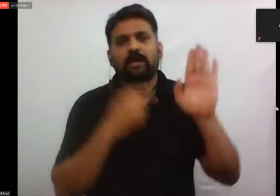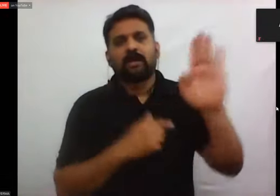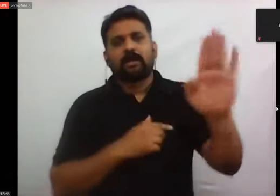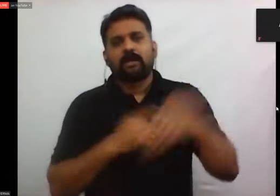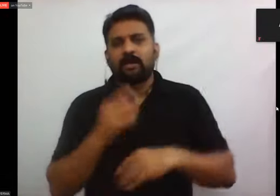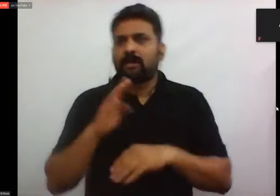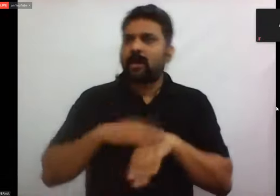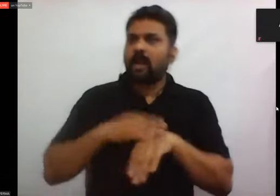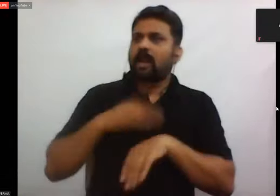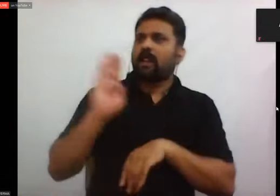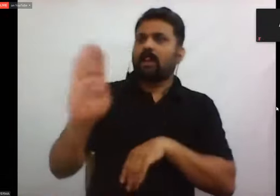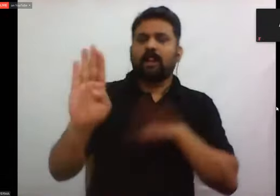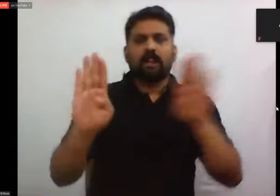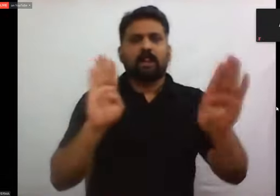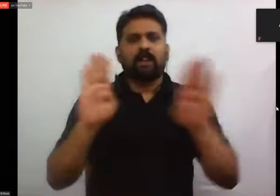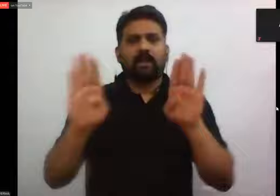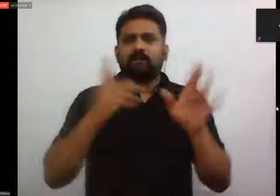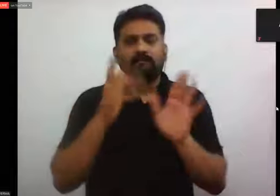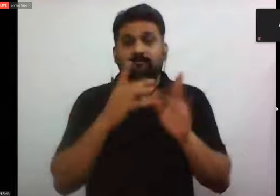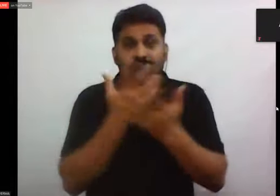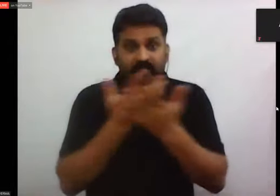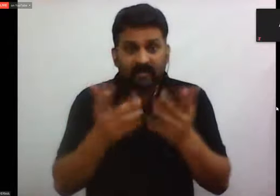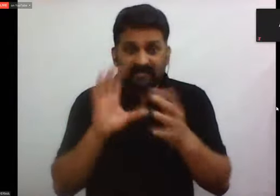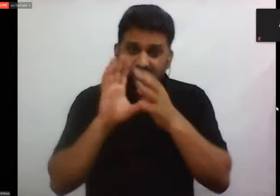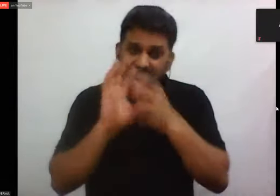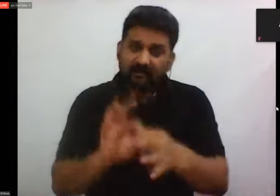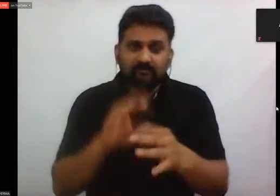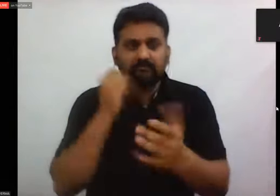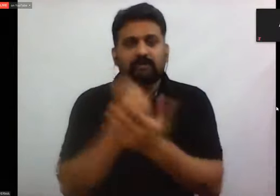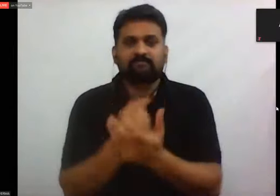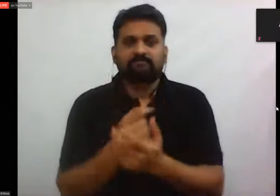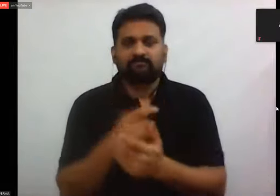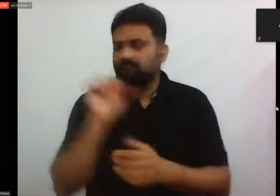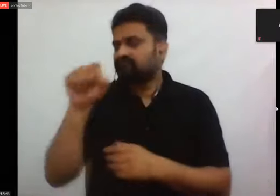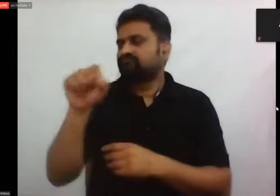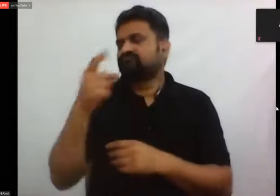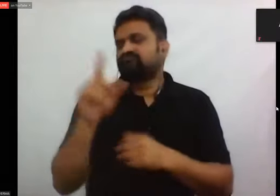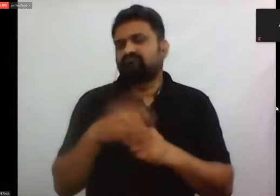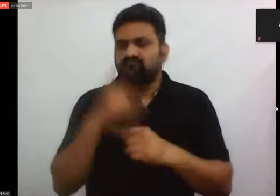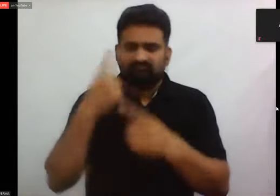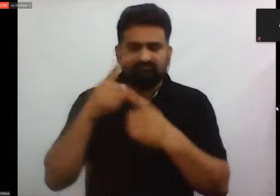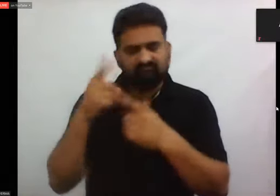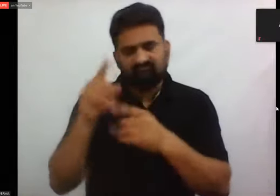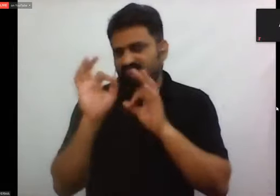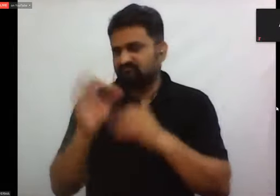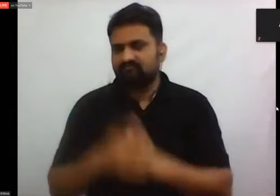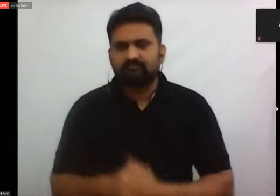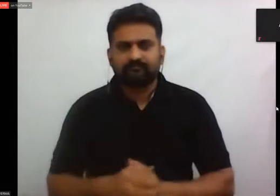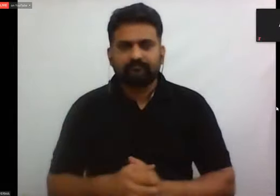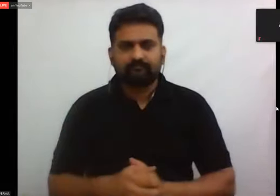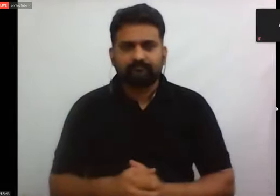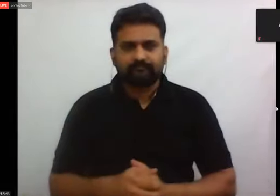always the object should be involved, some objects. Yeah. Right, ma'am.